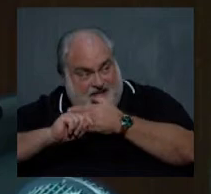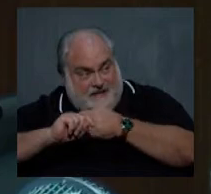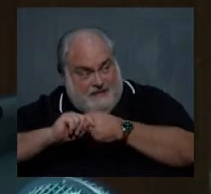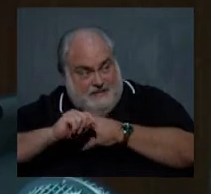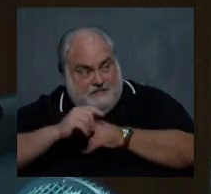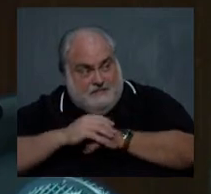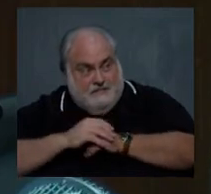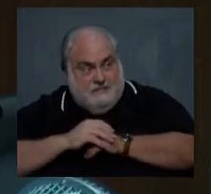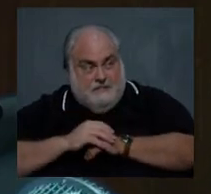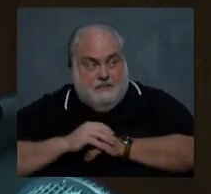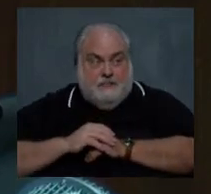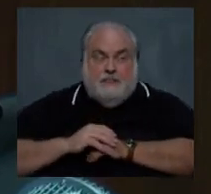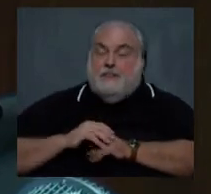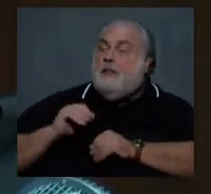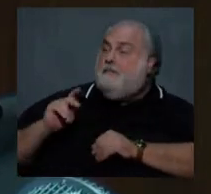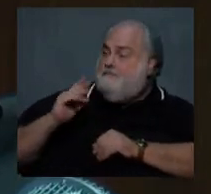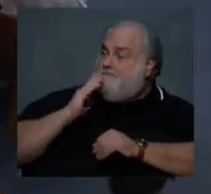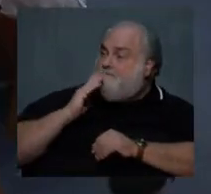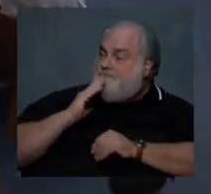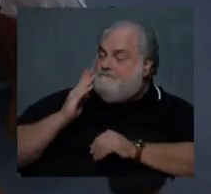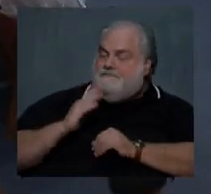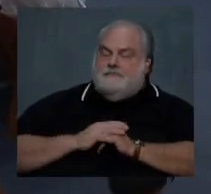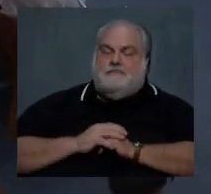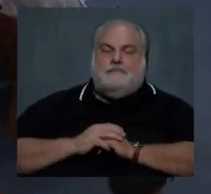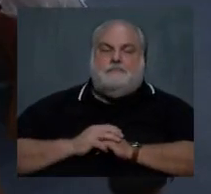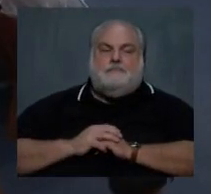it. Okay, all right, thank you.